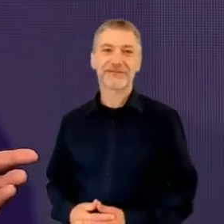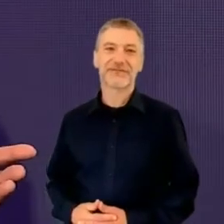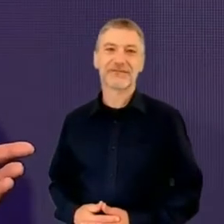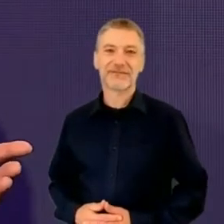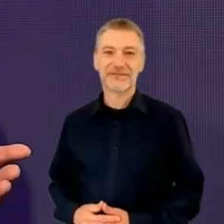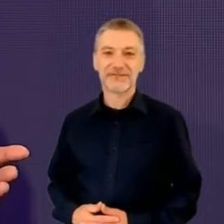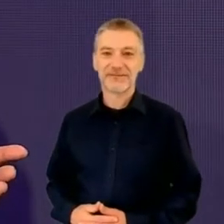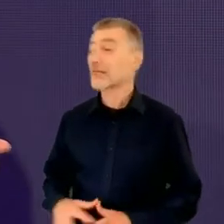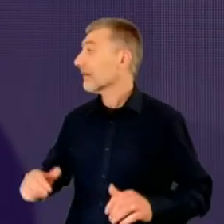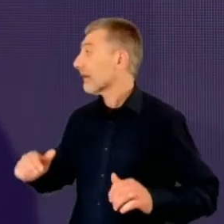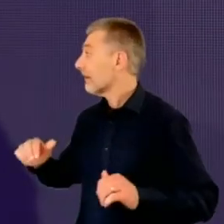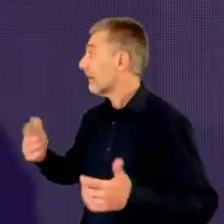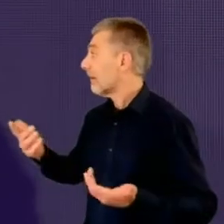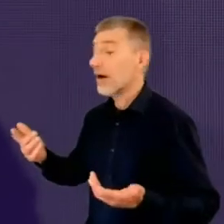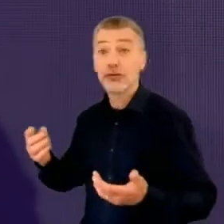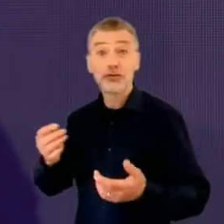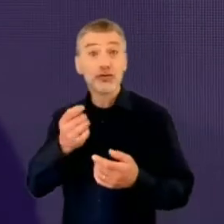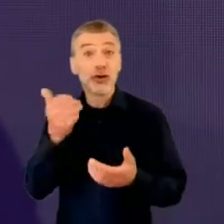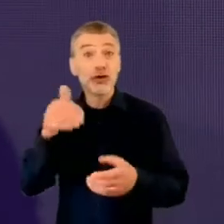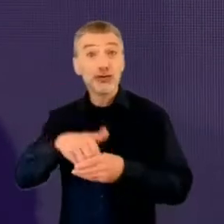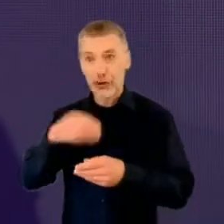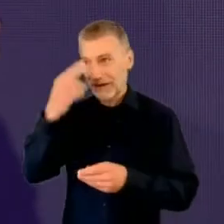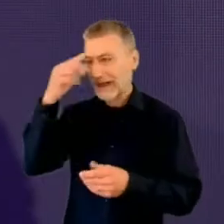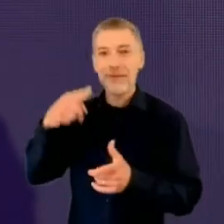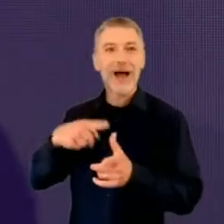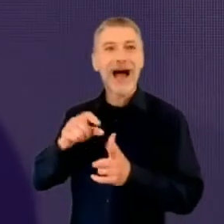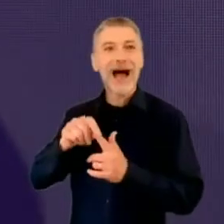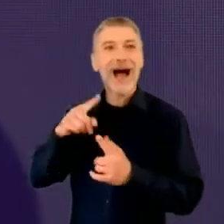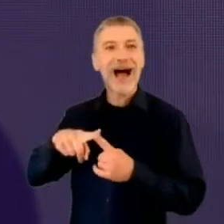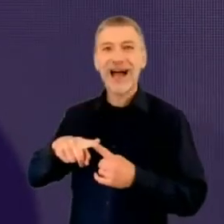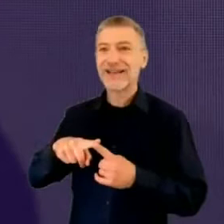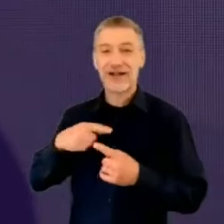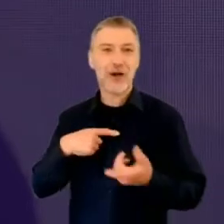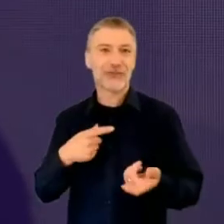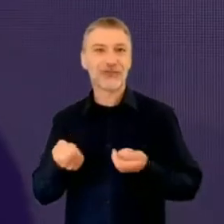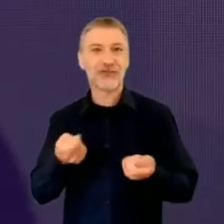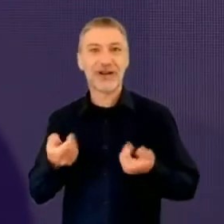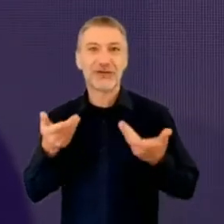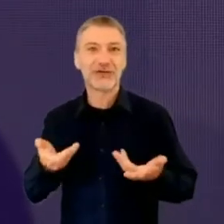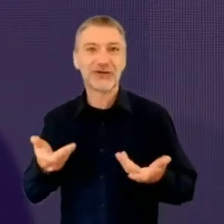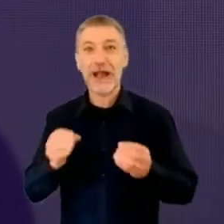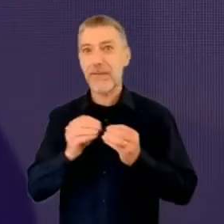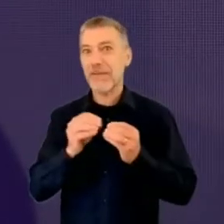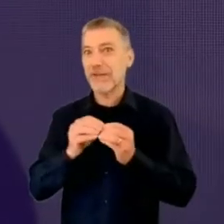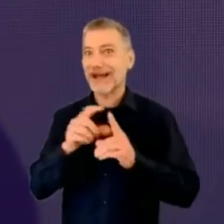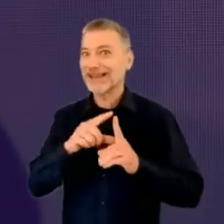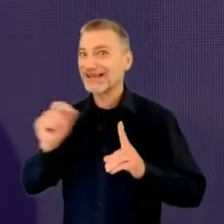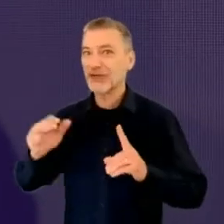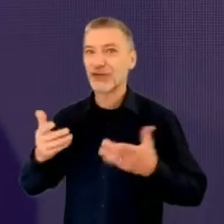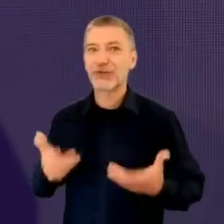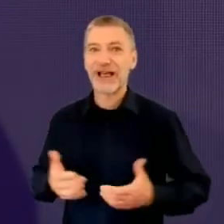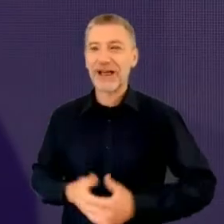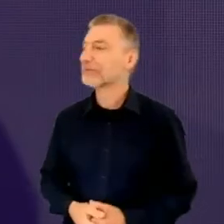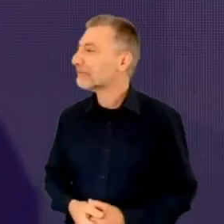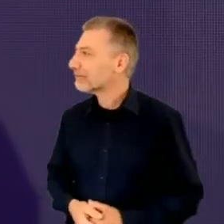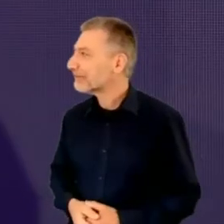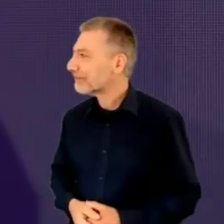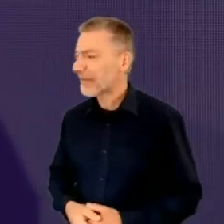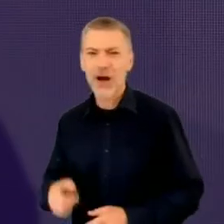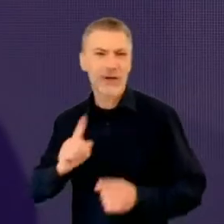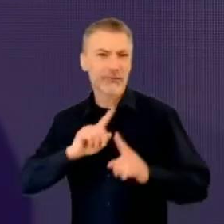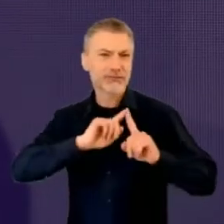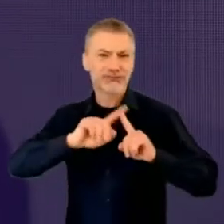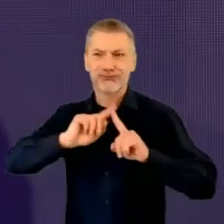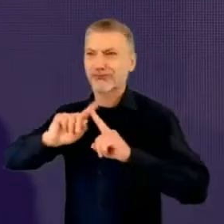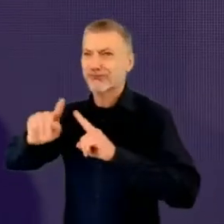For anyone who's just joined, I'm Adia Depitan and I'm your host for Big Bang Digital today. There are lots of ways to get involved